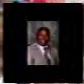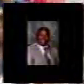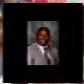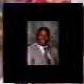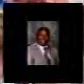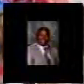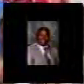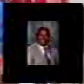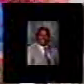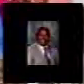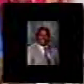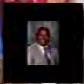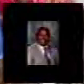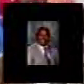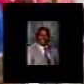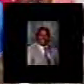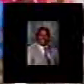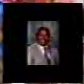Alpha,